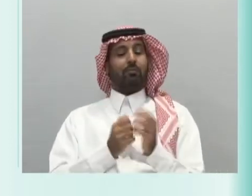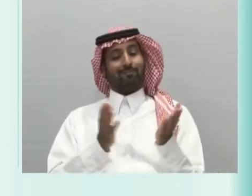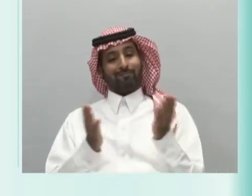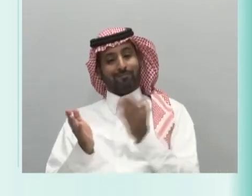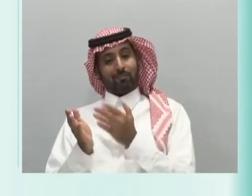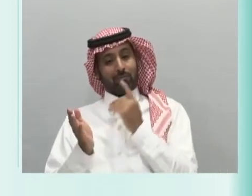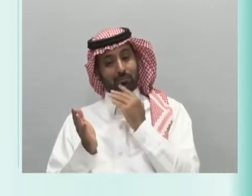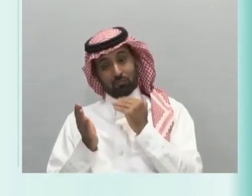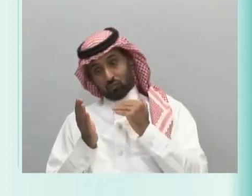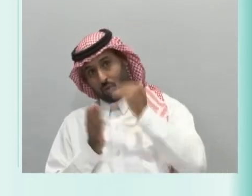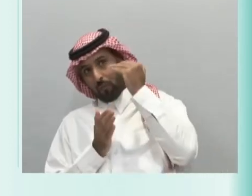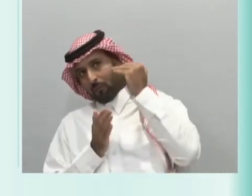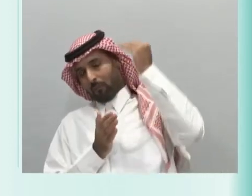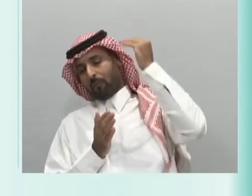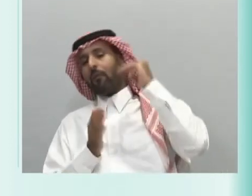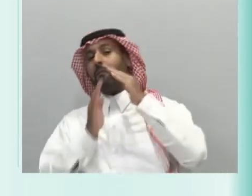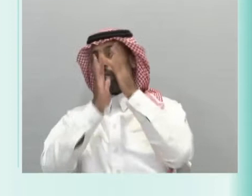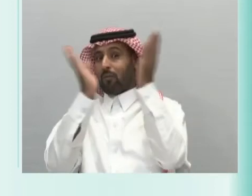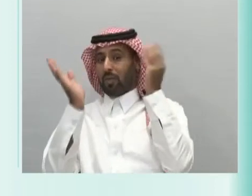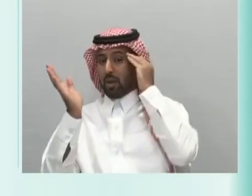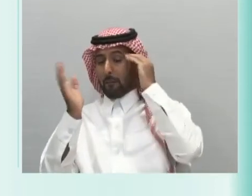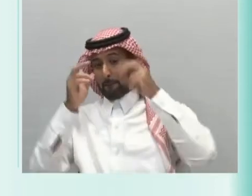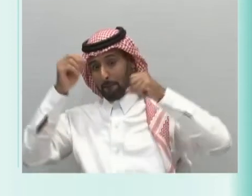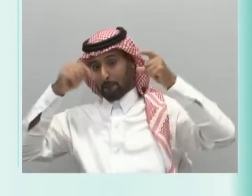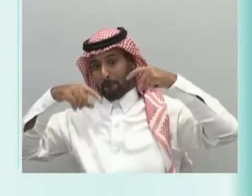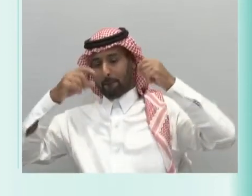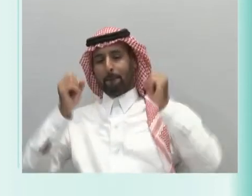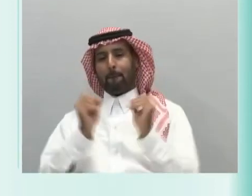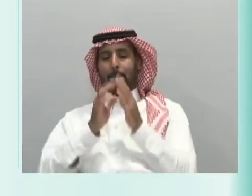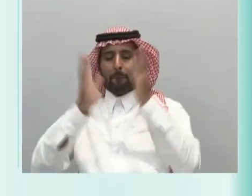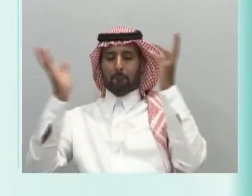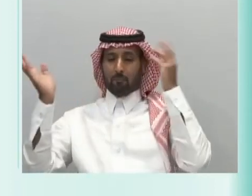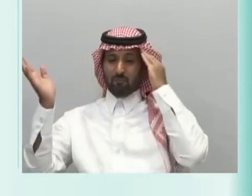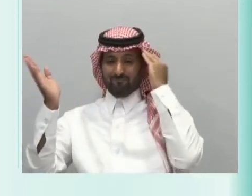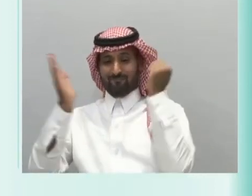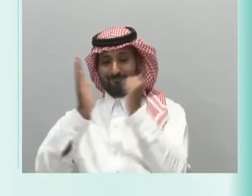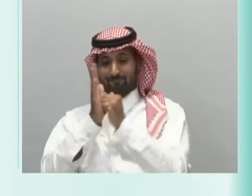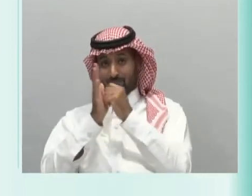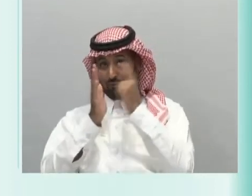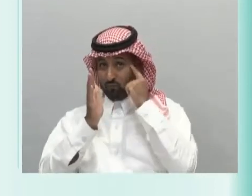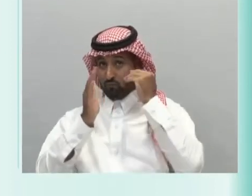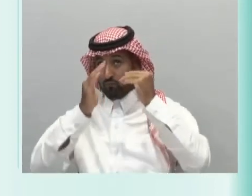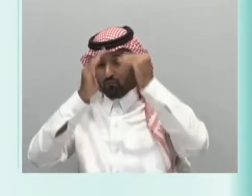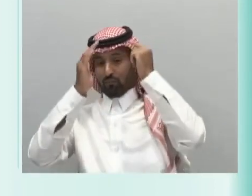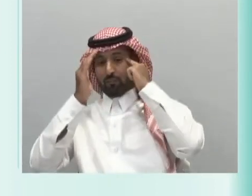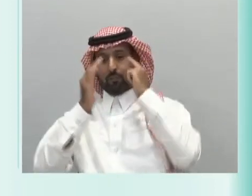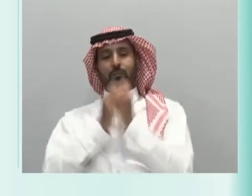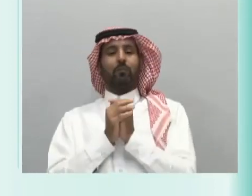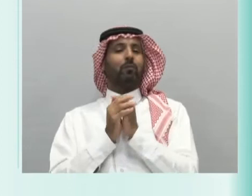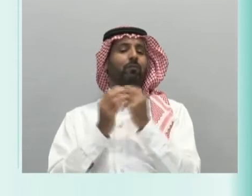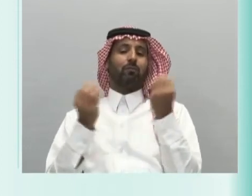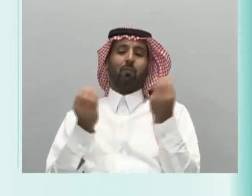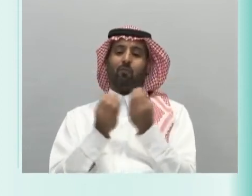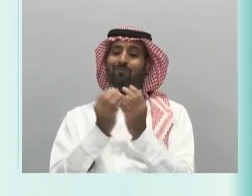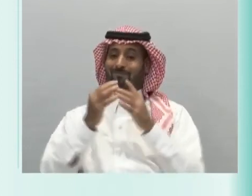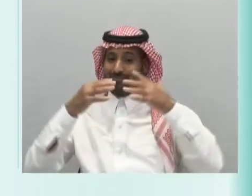the tops of the trees in a forest. If the forest makes branches going together, we